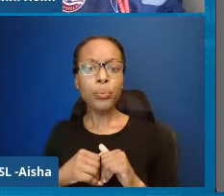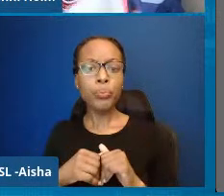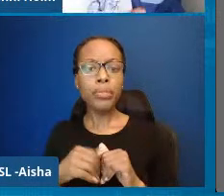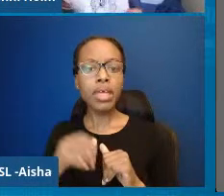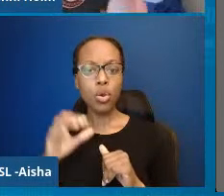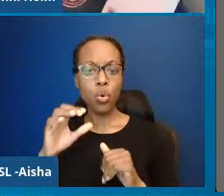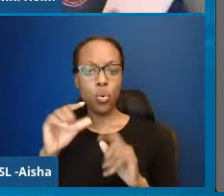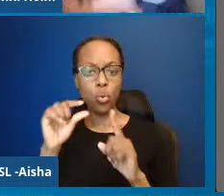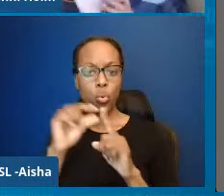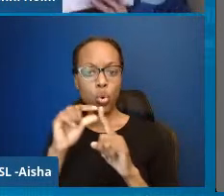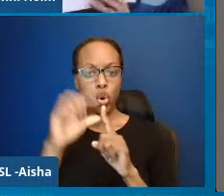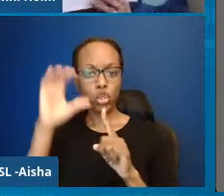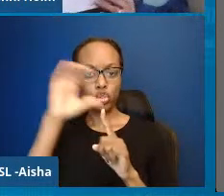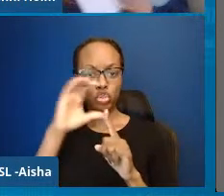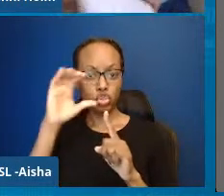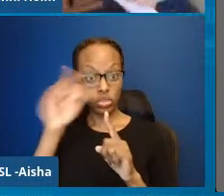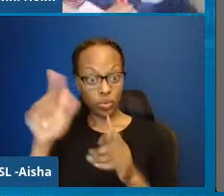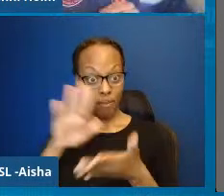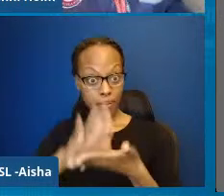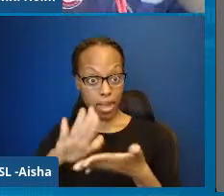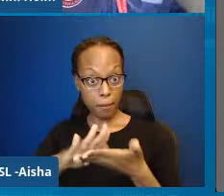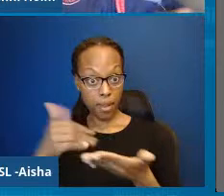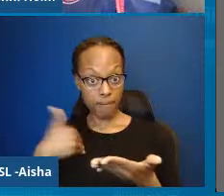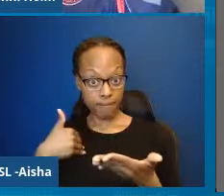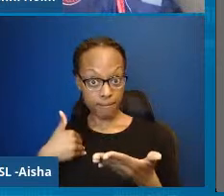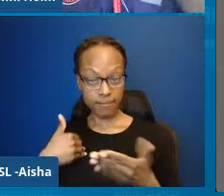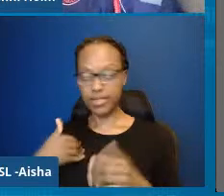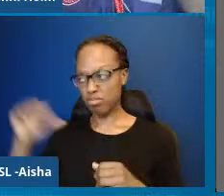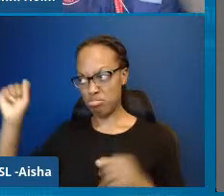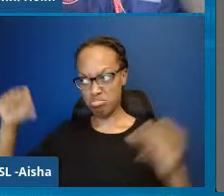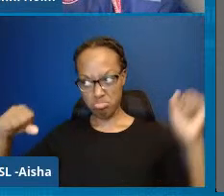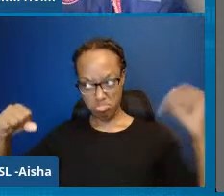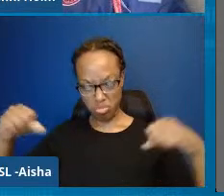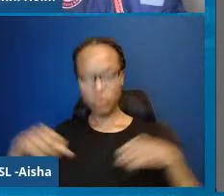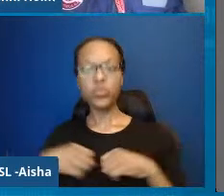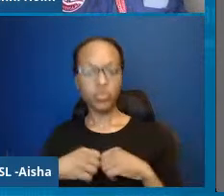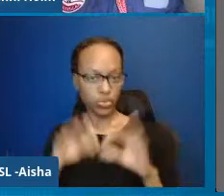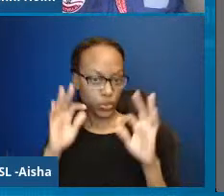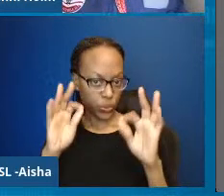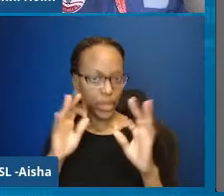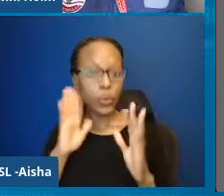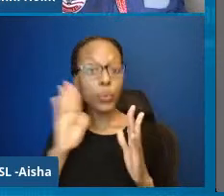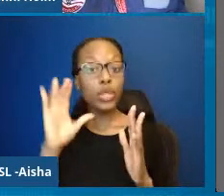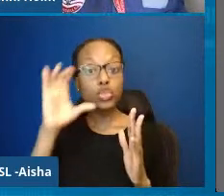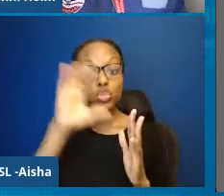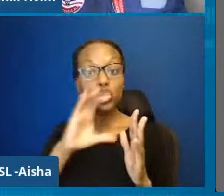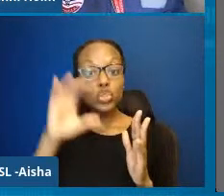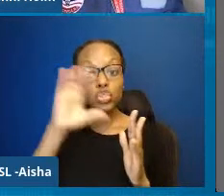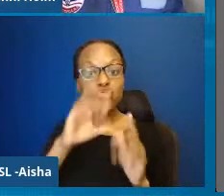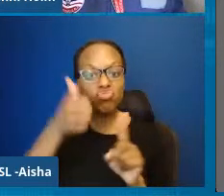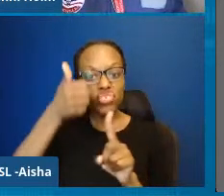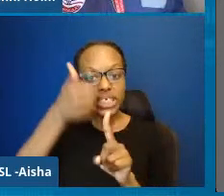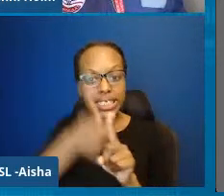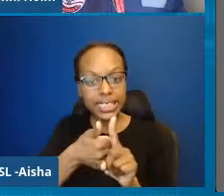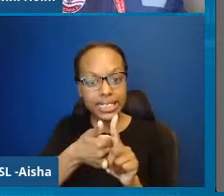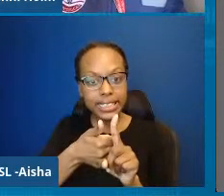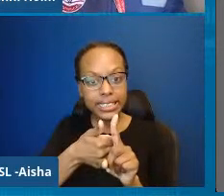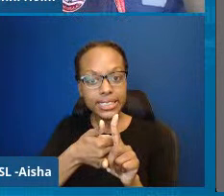you, Jenny and John? Yep. Excellent. So what we're going to do is we're going to search for each of